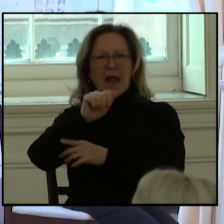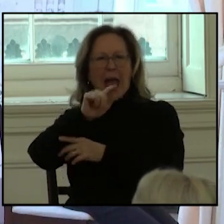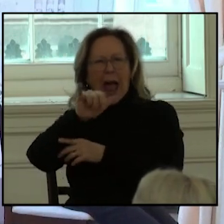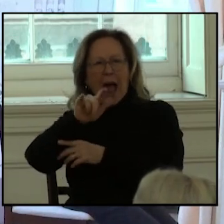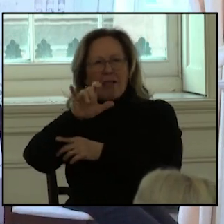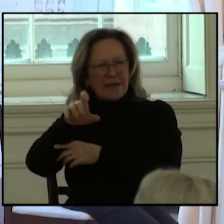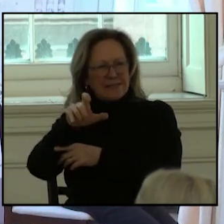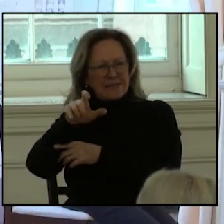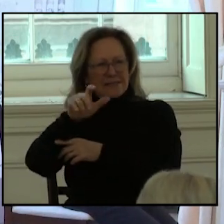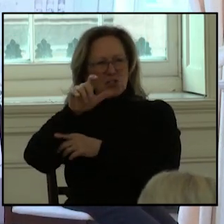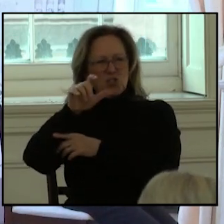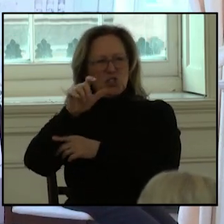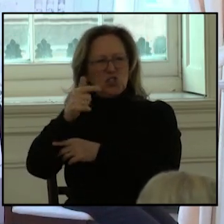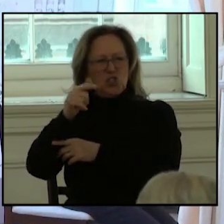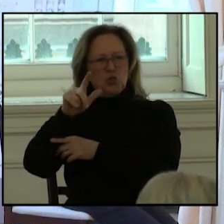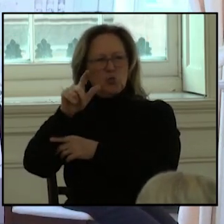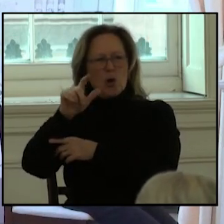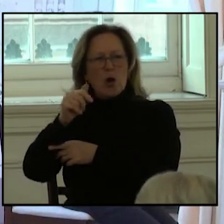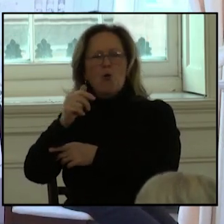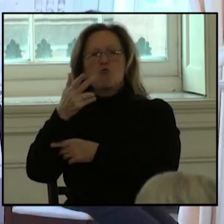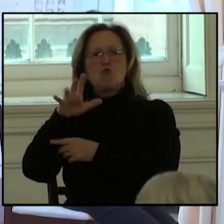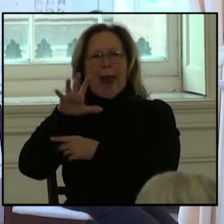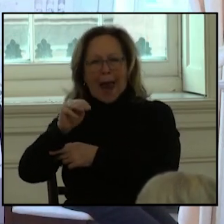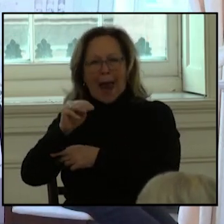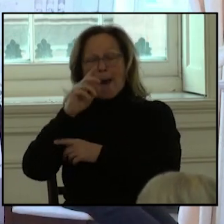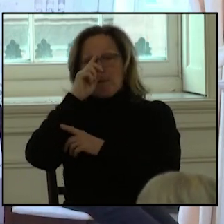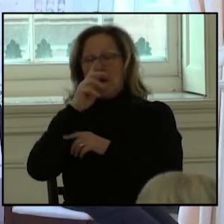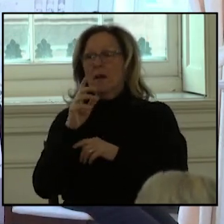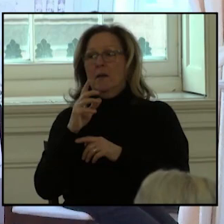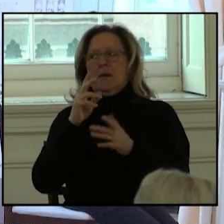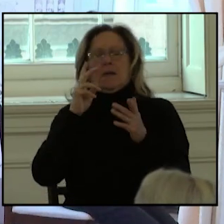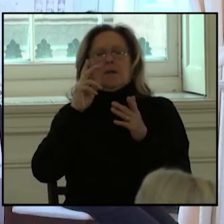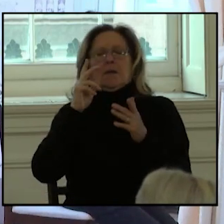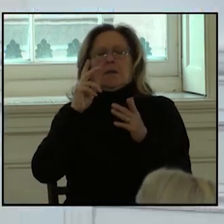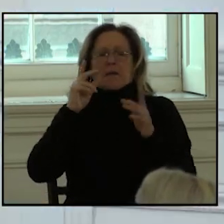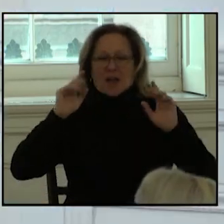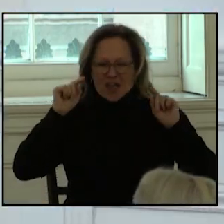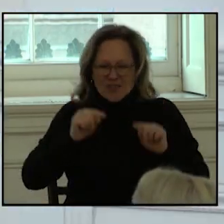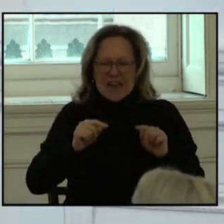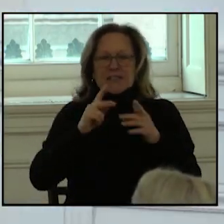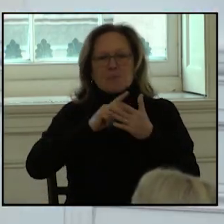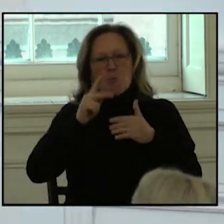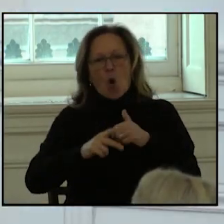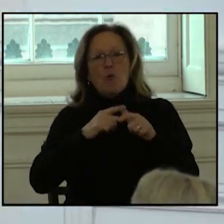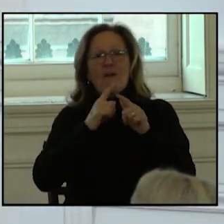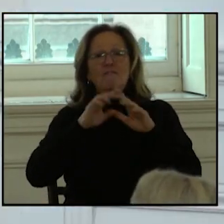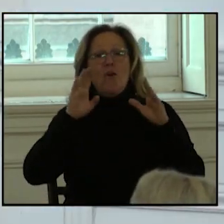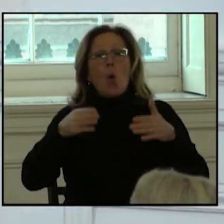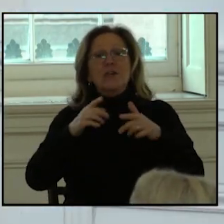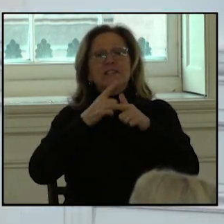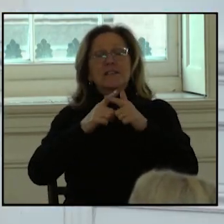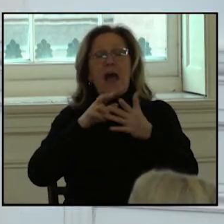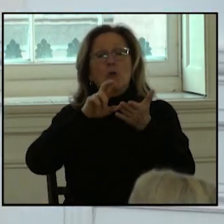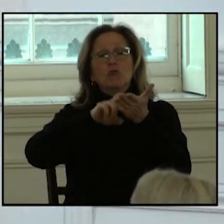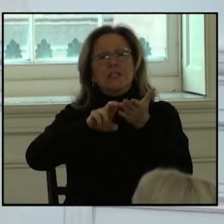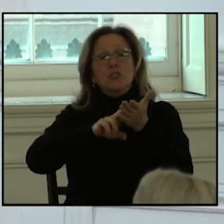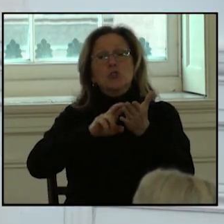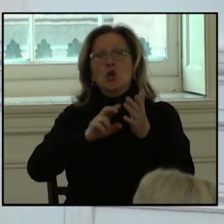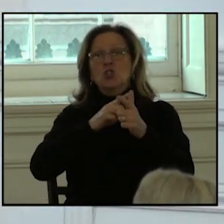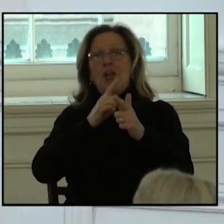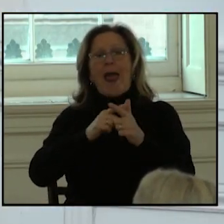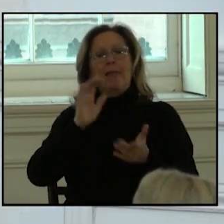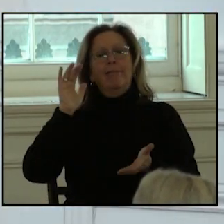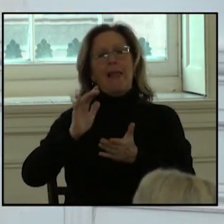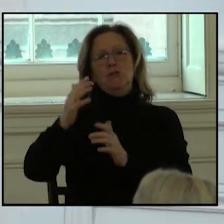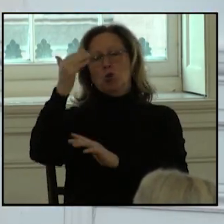Connecticut-based nonprofit. Alex Breon Corporation focuses on research, interrogation, and presentation of lesser-known